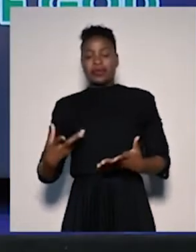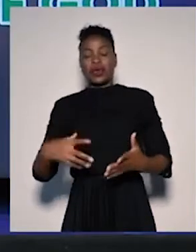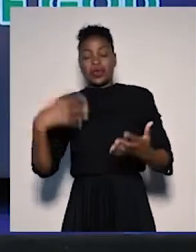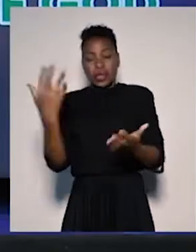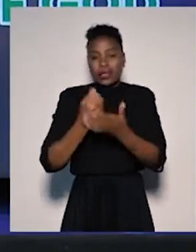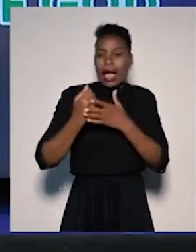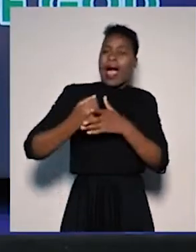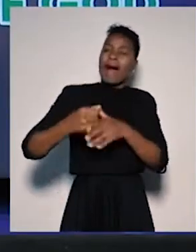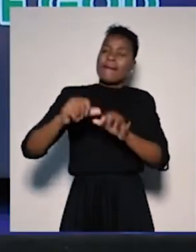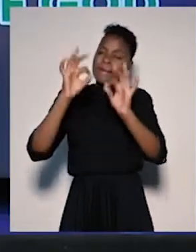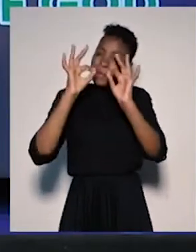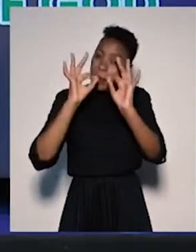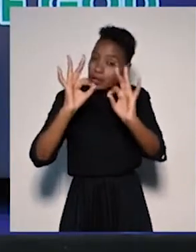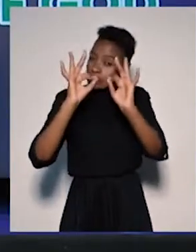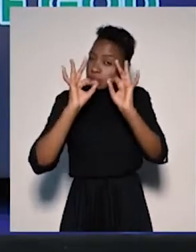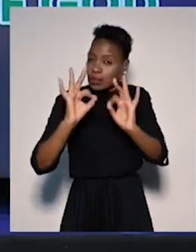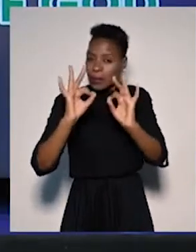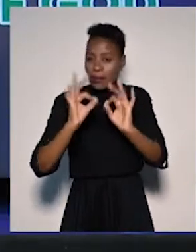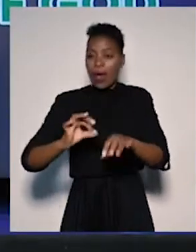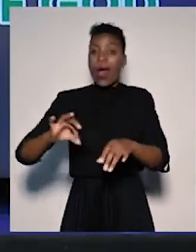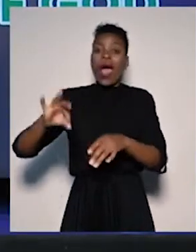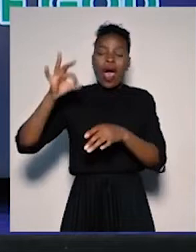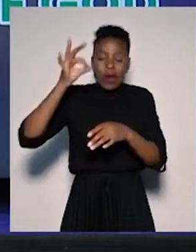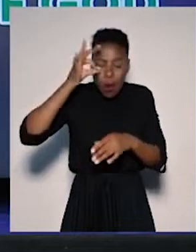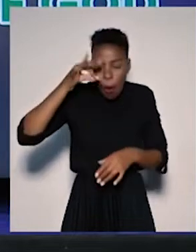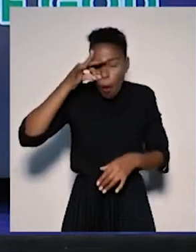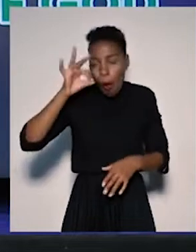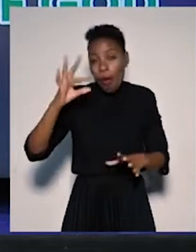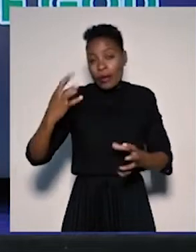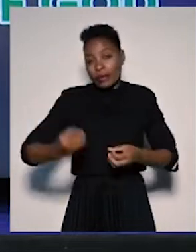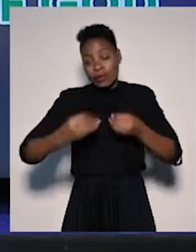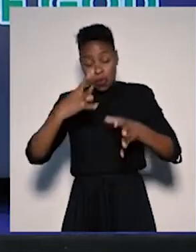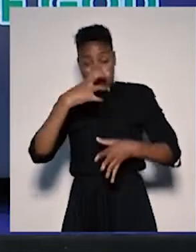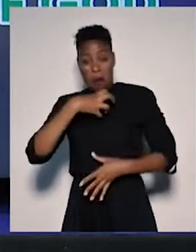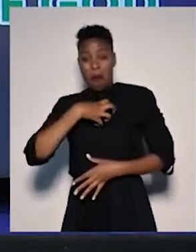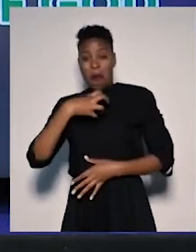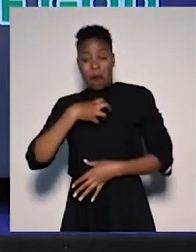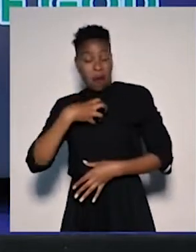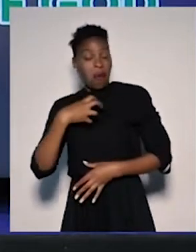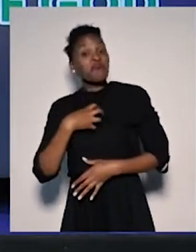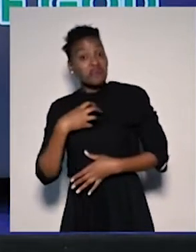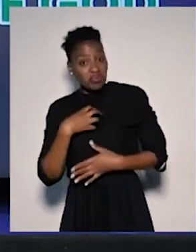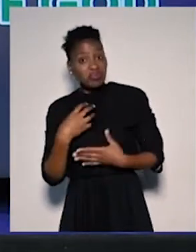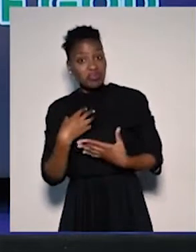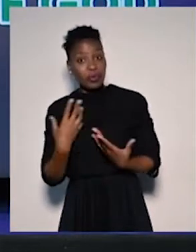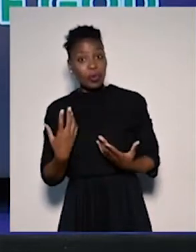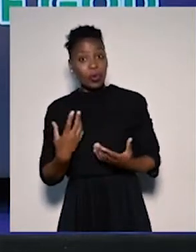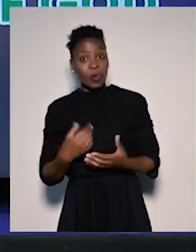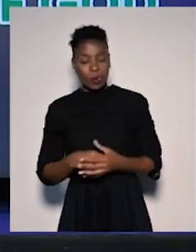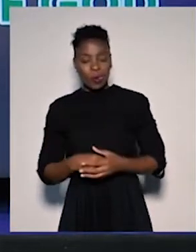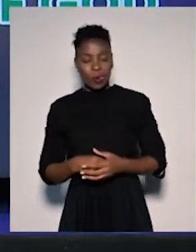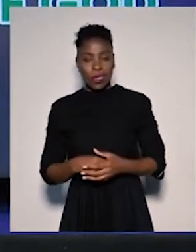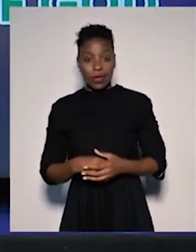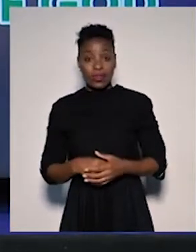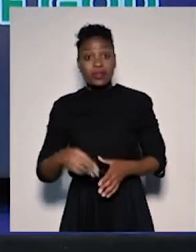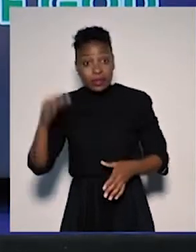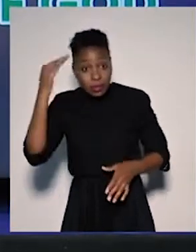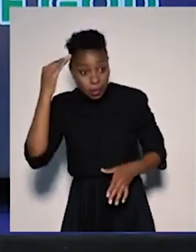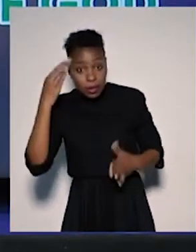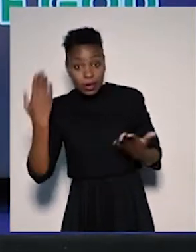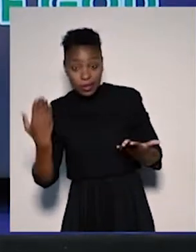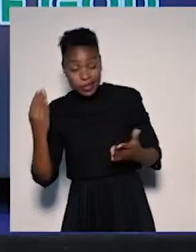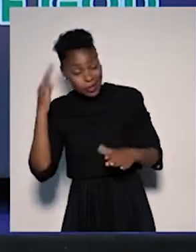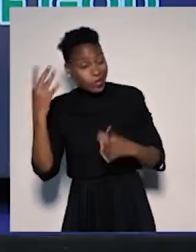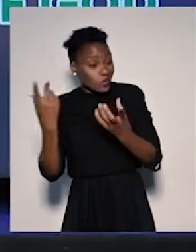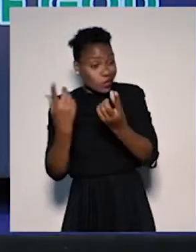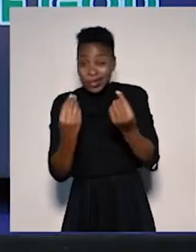the best of your fields and vineyards and oil groves and give them to his own officials. Yeah, one of the officials said, Sherelana, eh?